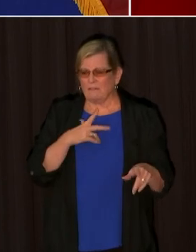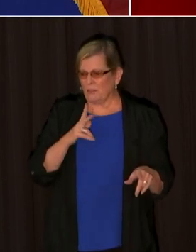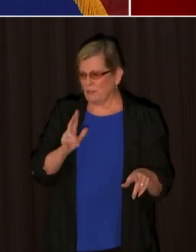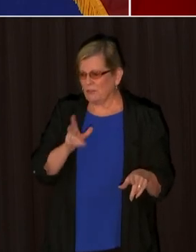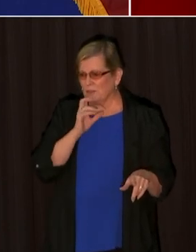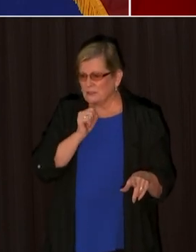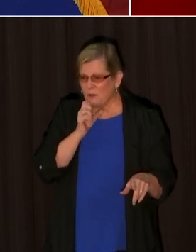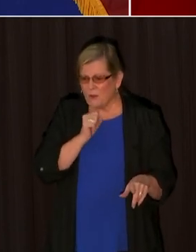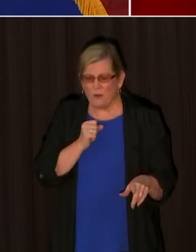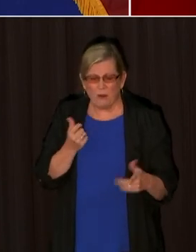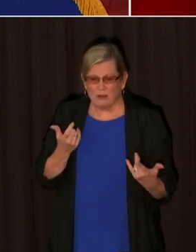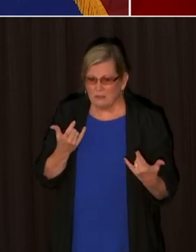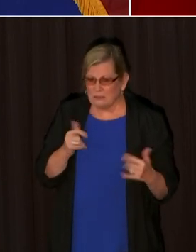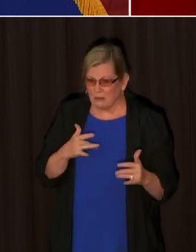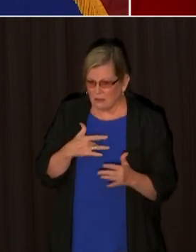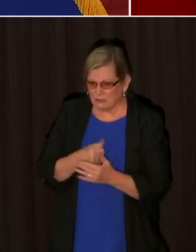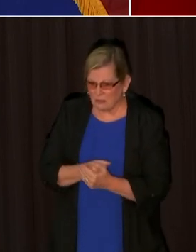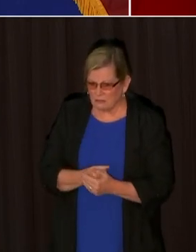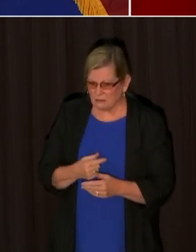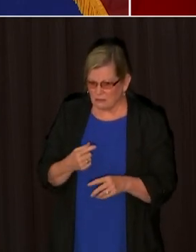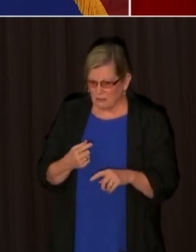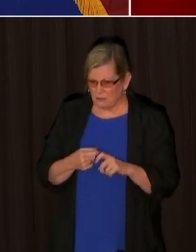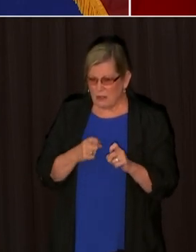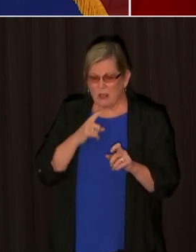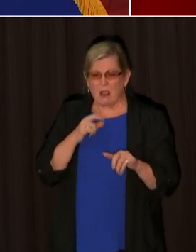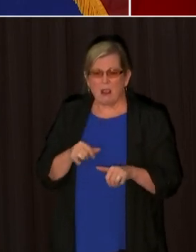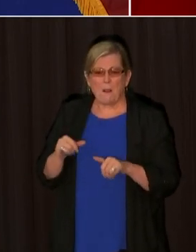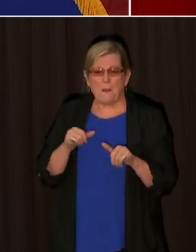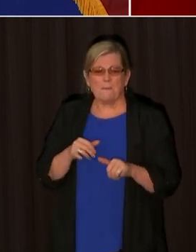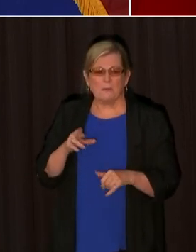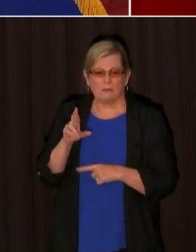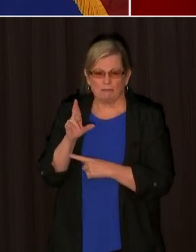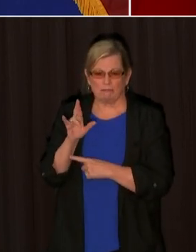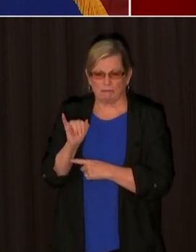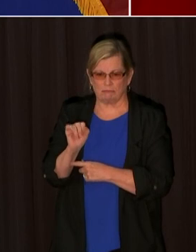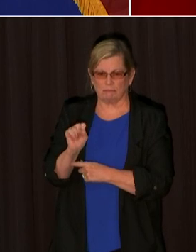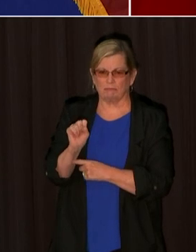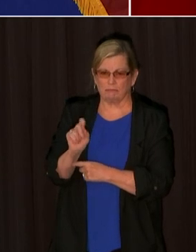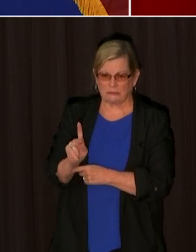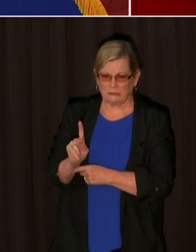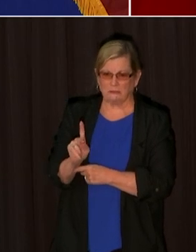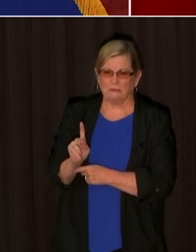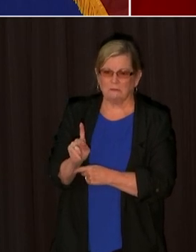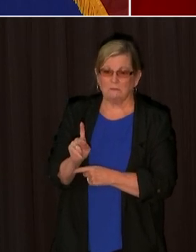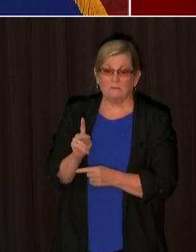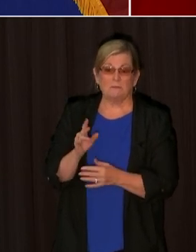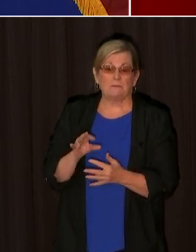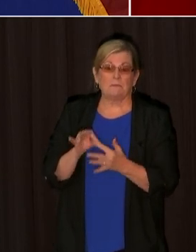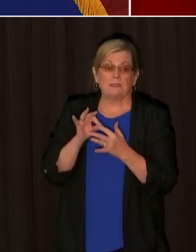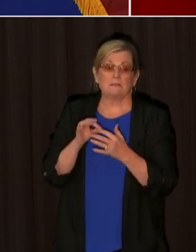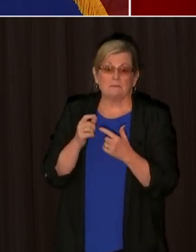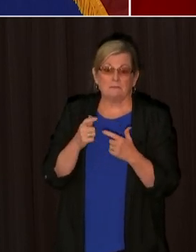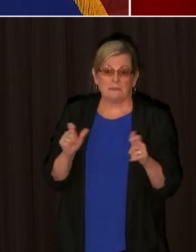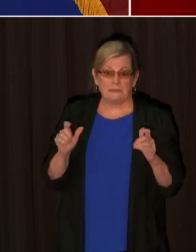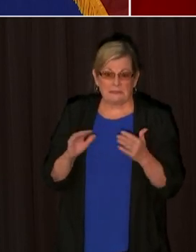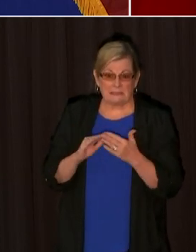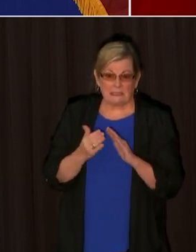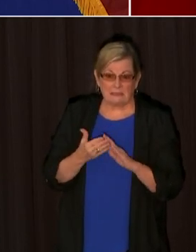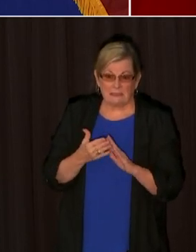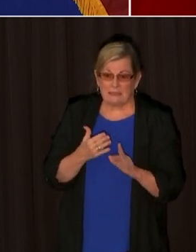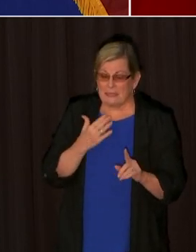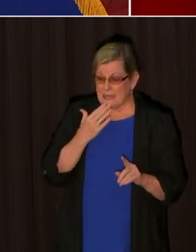are common in most of our cities, especially in major urban areas. Diabetes,